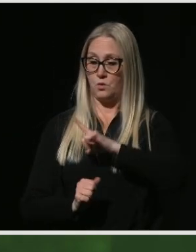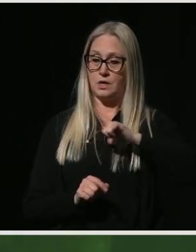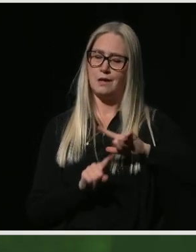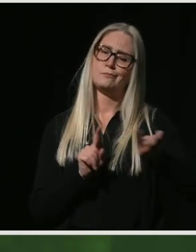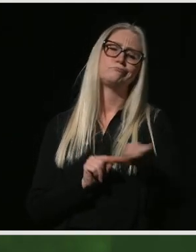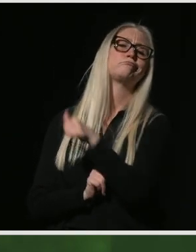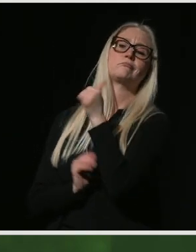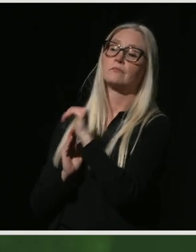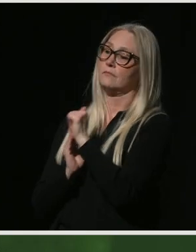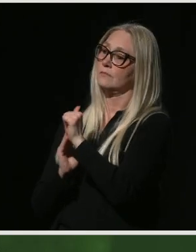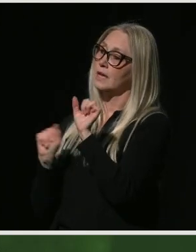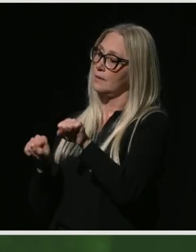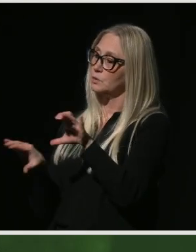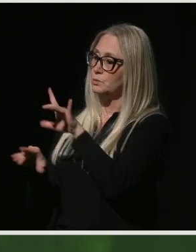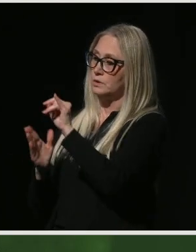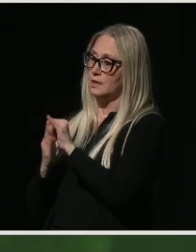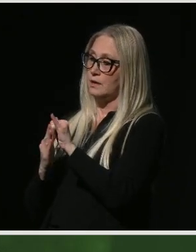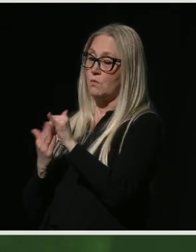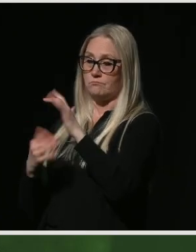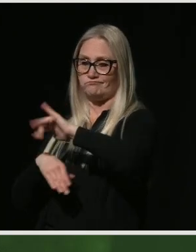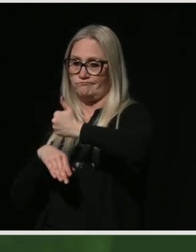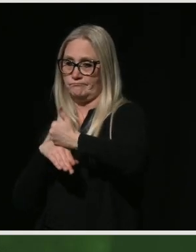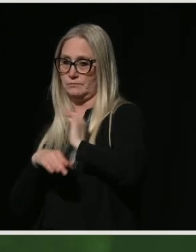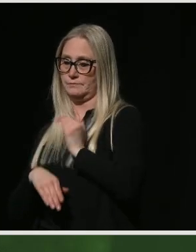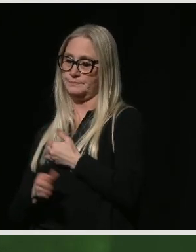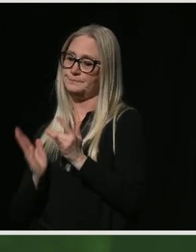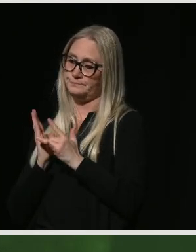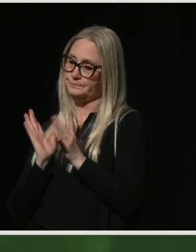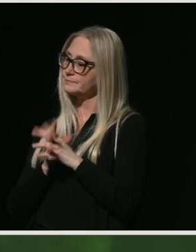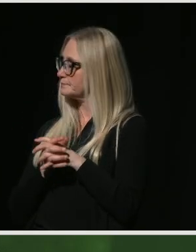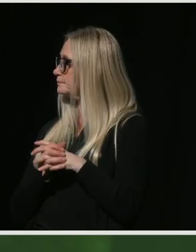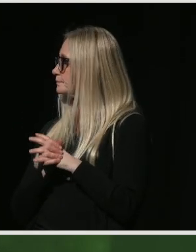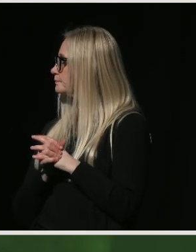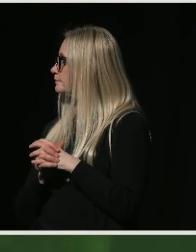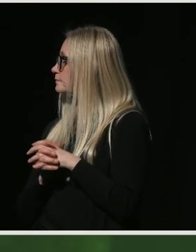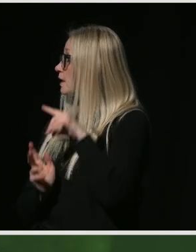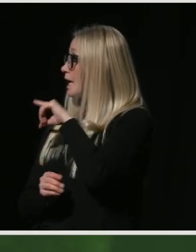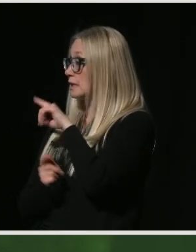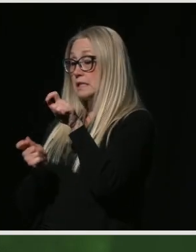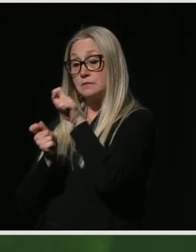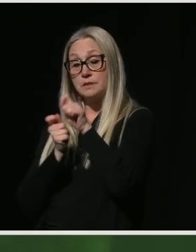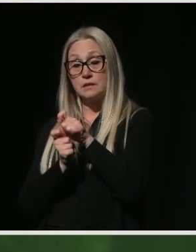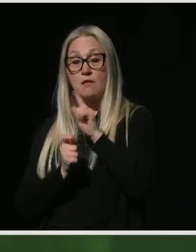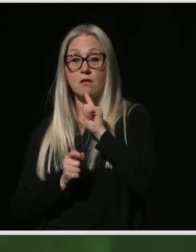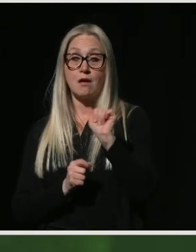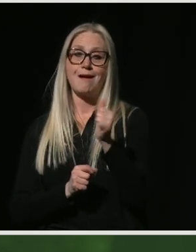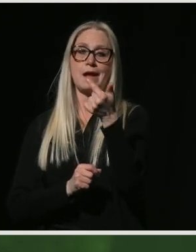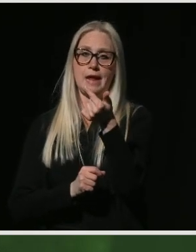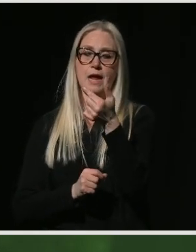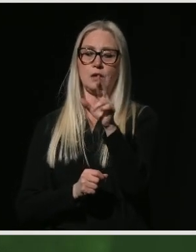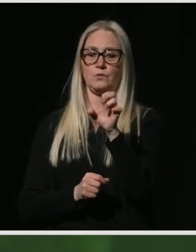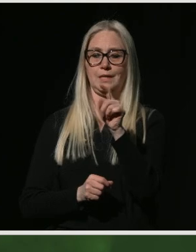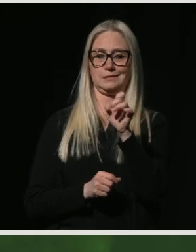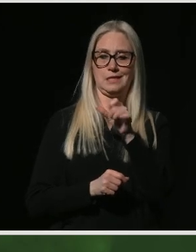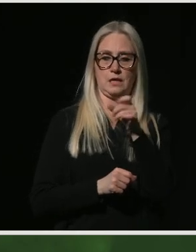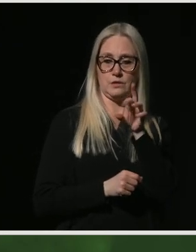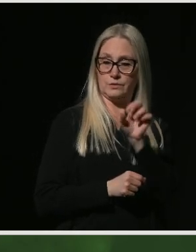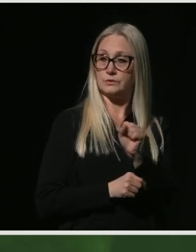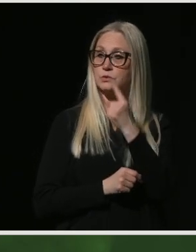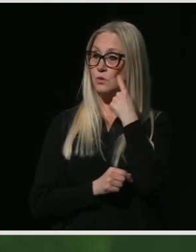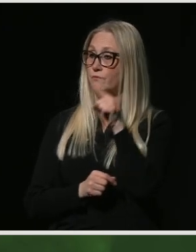region wanting to implement this technology. These leads specifically are ag retailers. So for the average